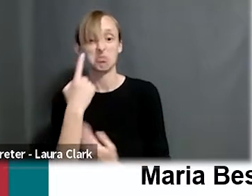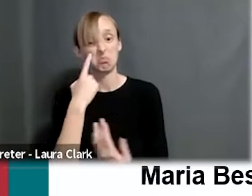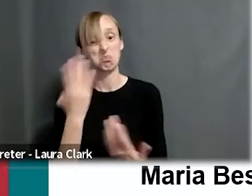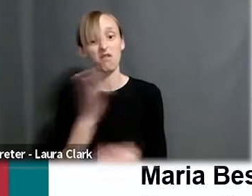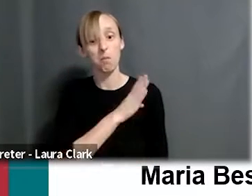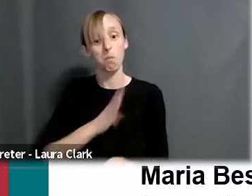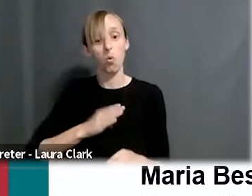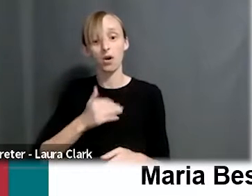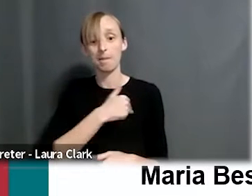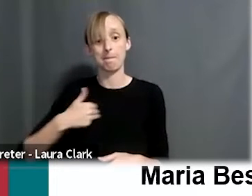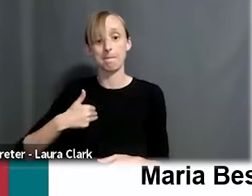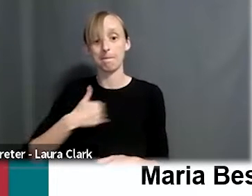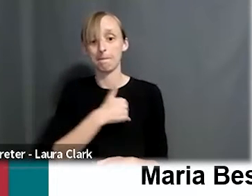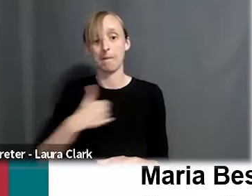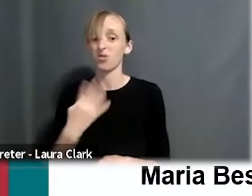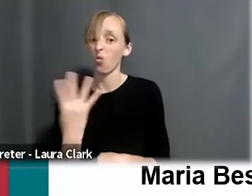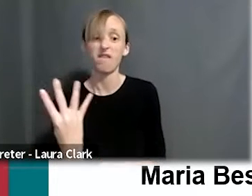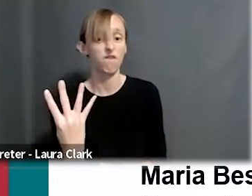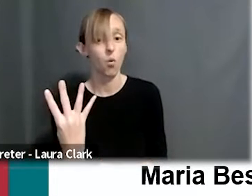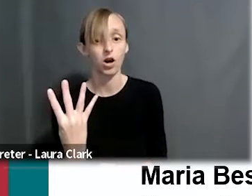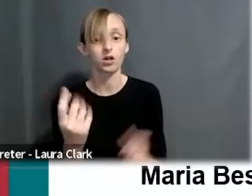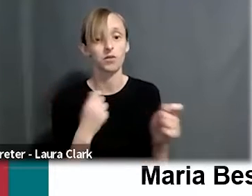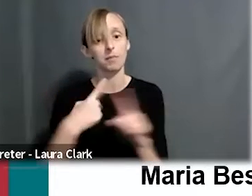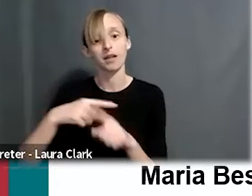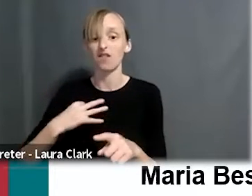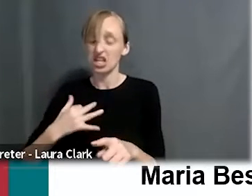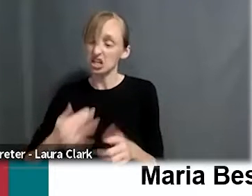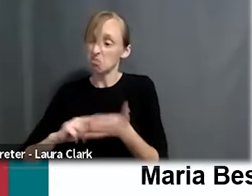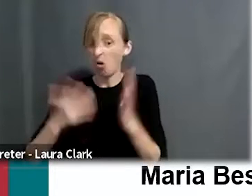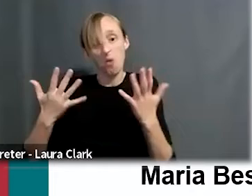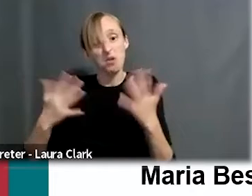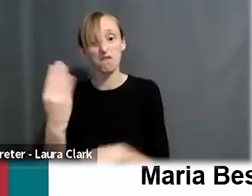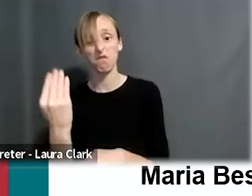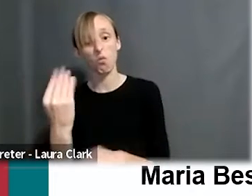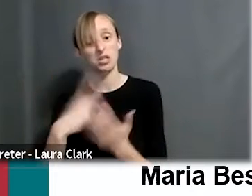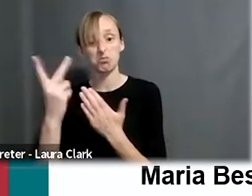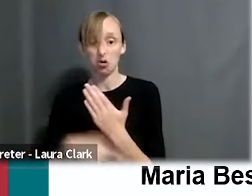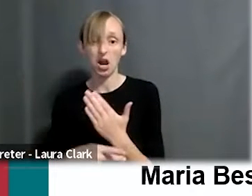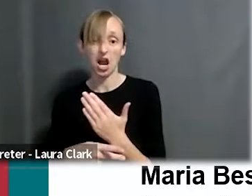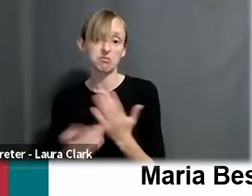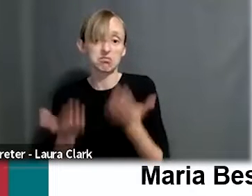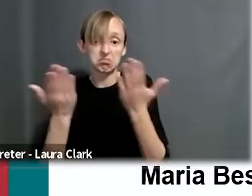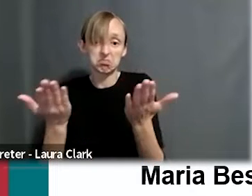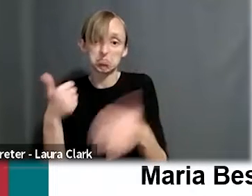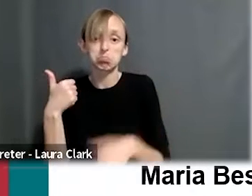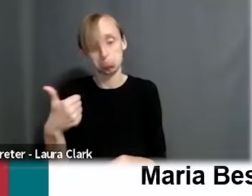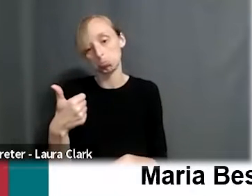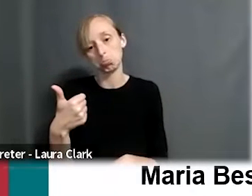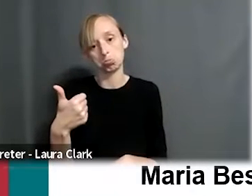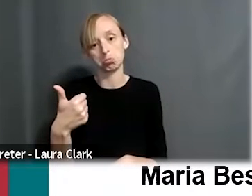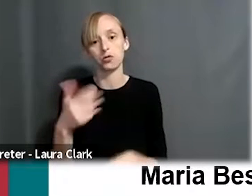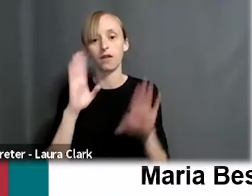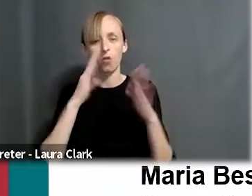members running it, and, a lot of volunteers. And so we're able to really kind of hone in on